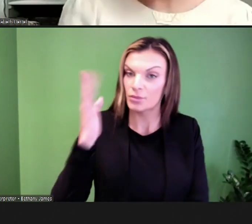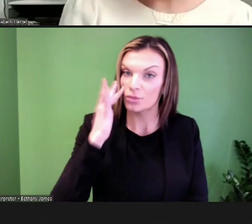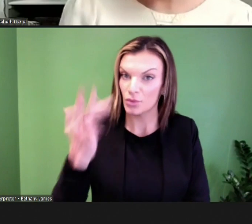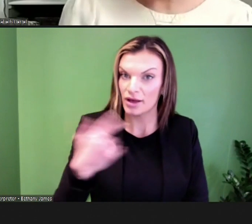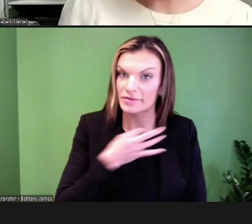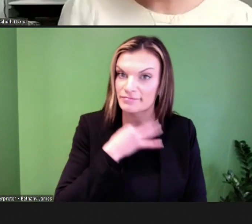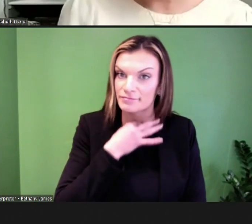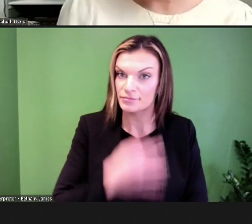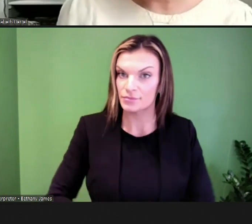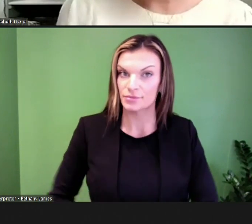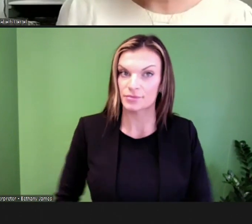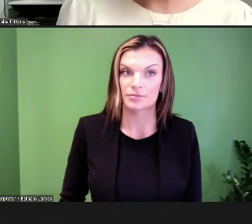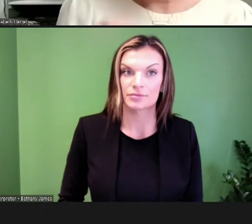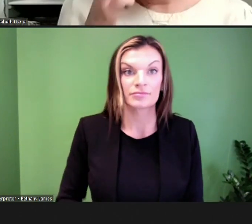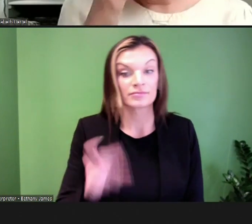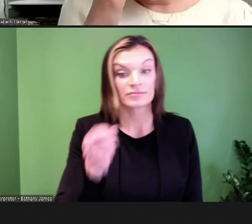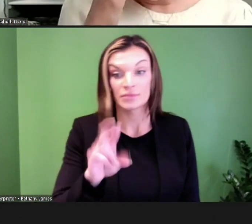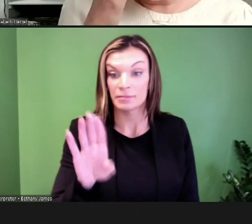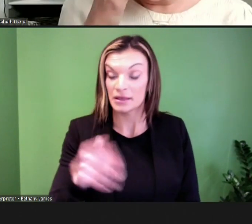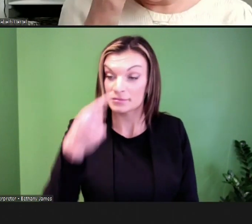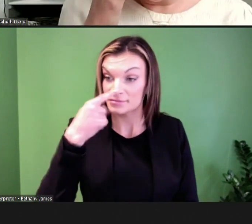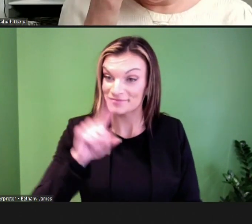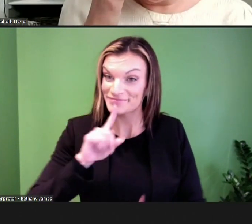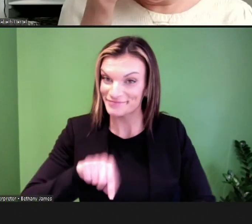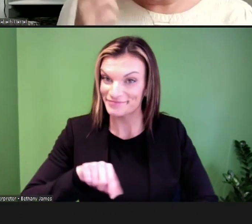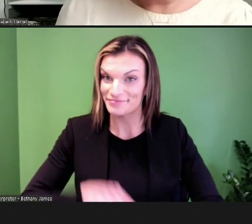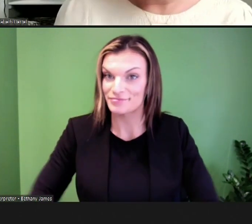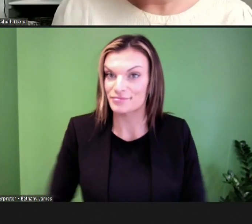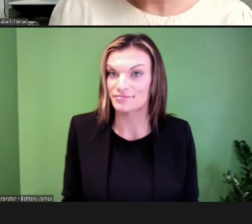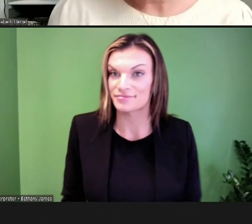Dr. B, could you address that, please?